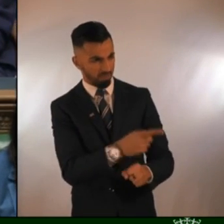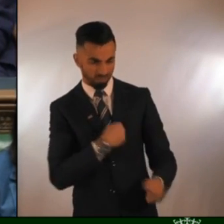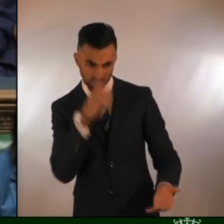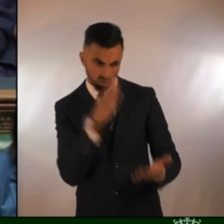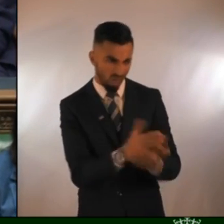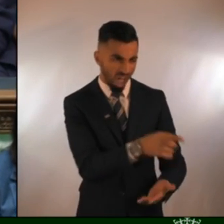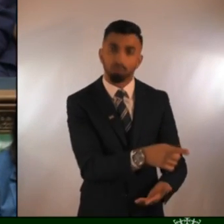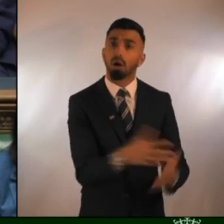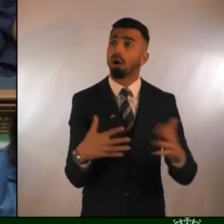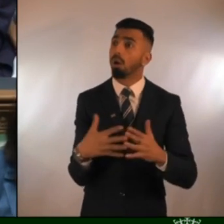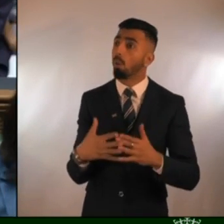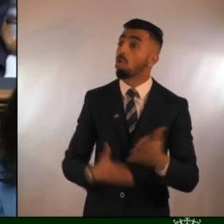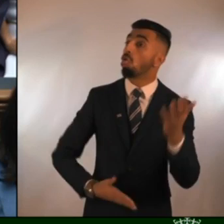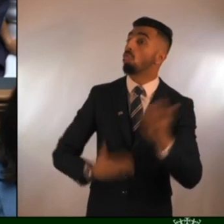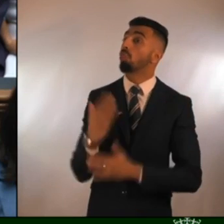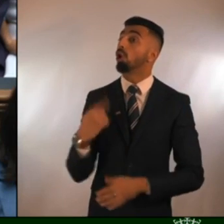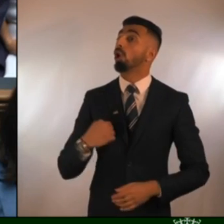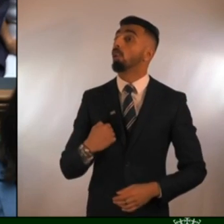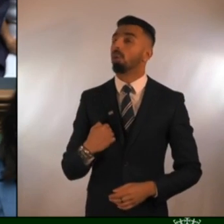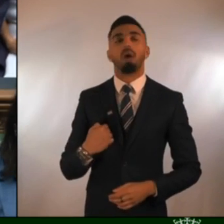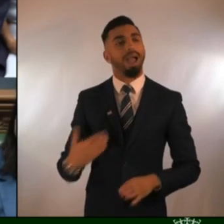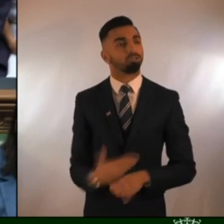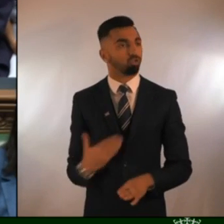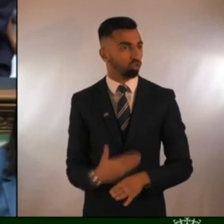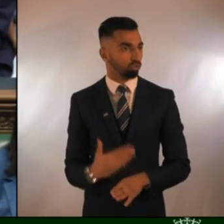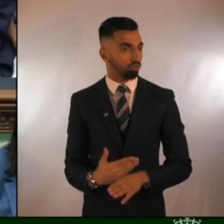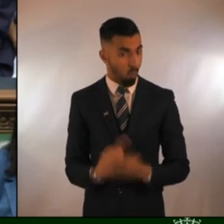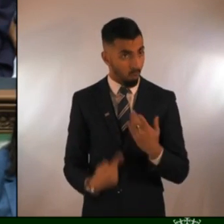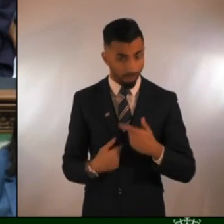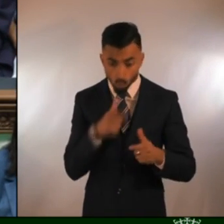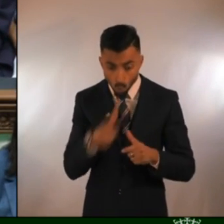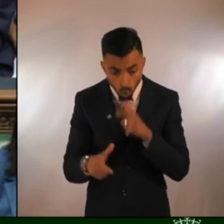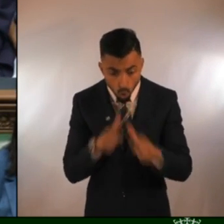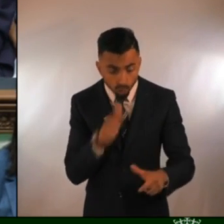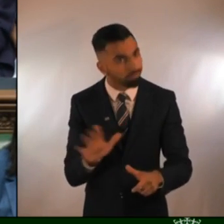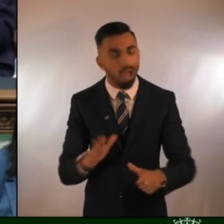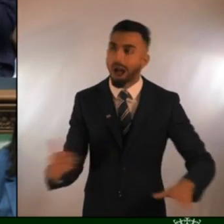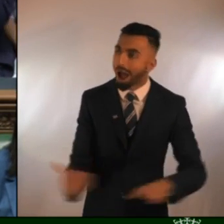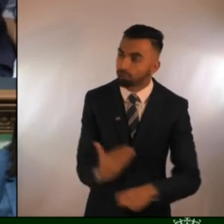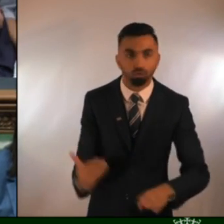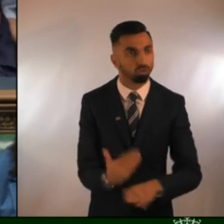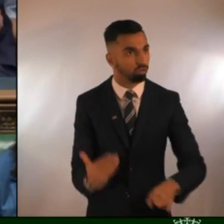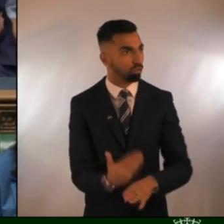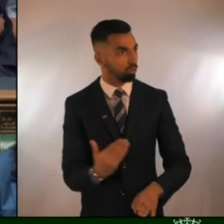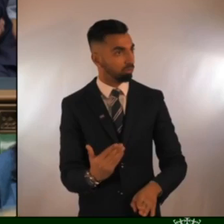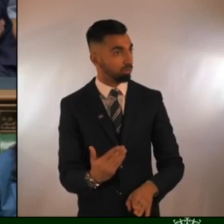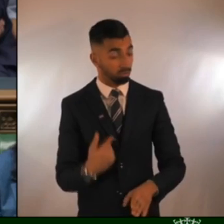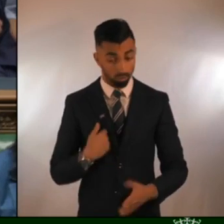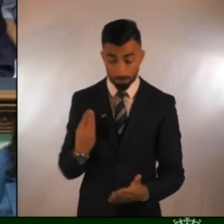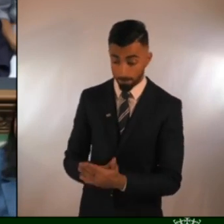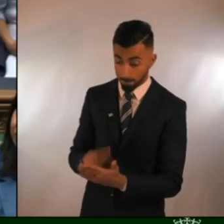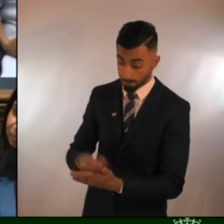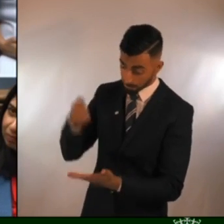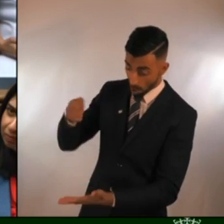elected on a manifesto that promised to meet a specific set of fiscal rules. Today's budget is about delivering